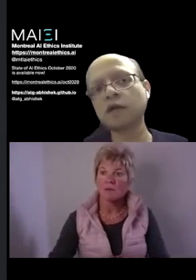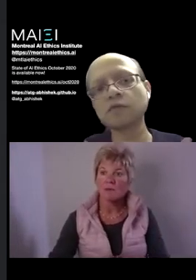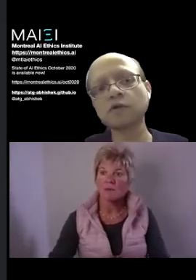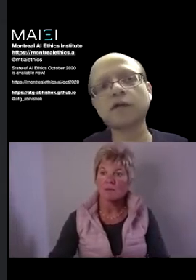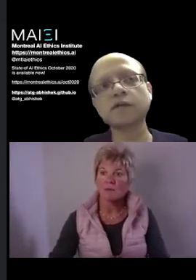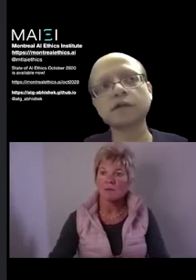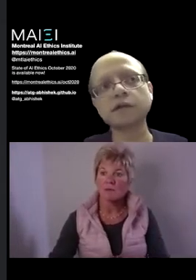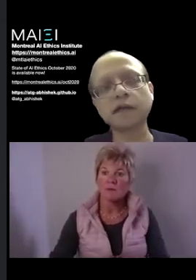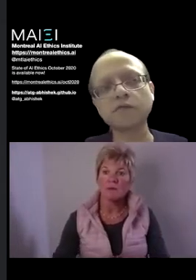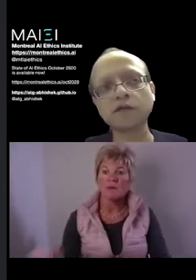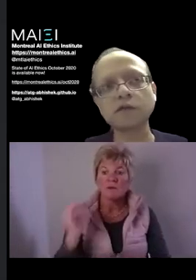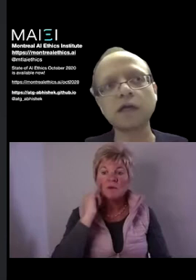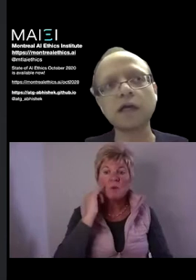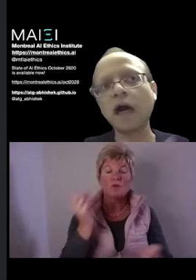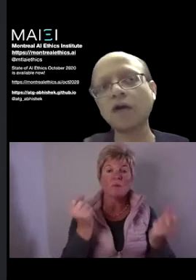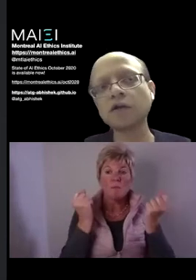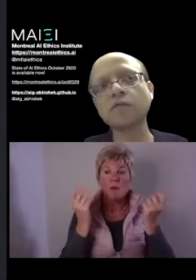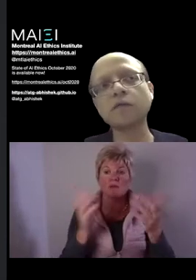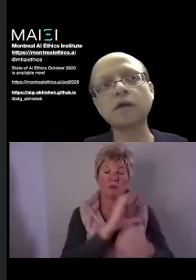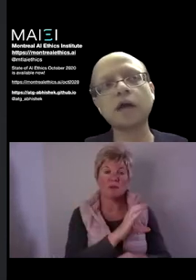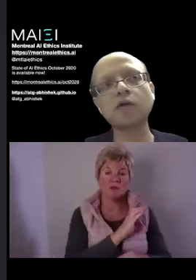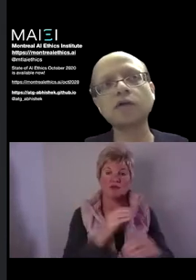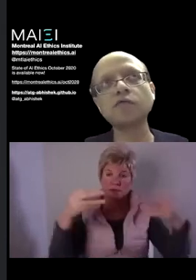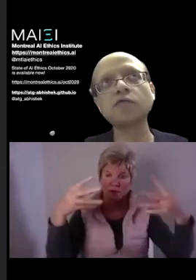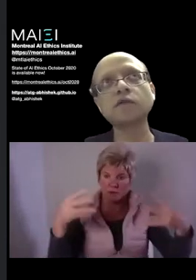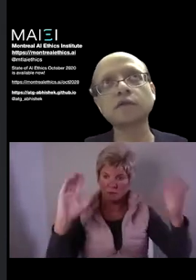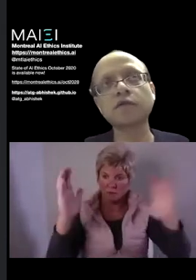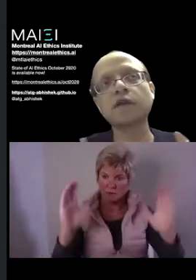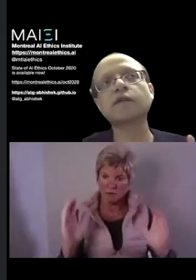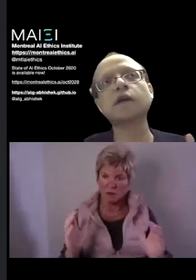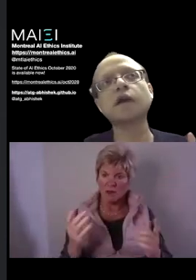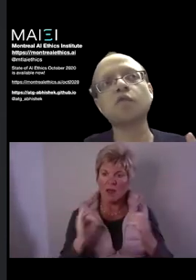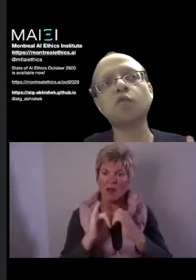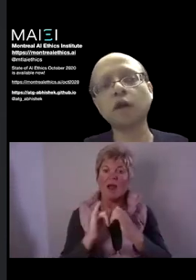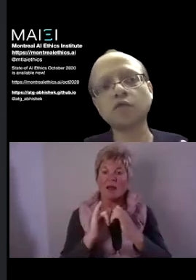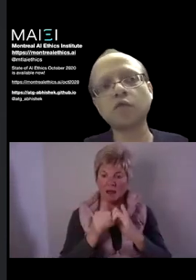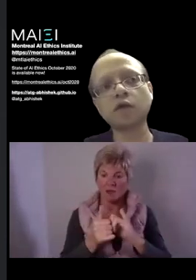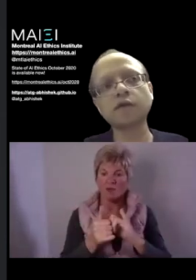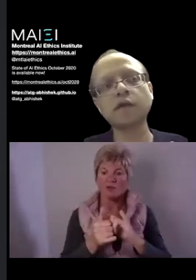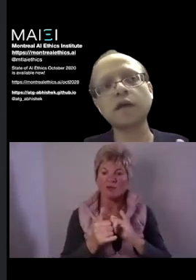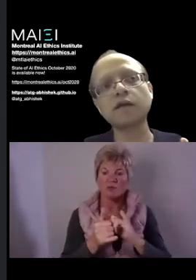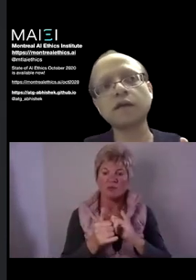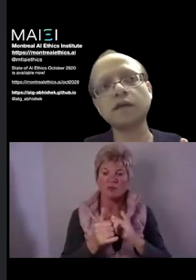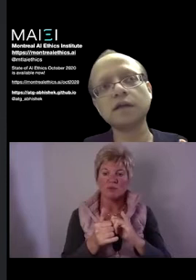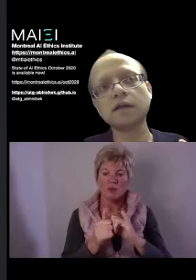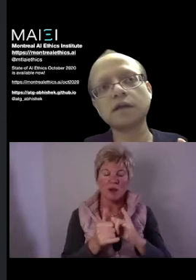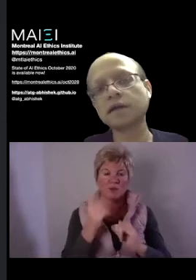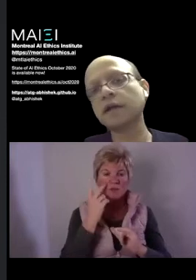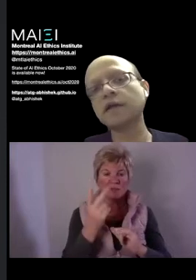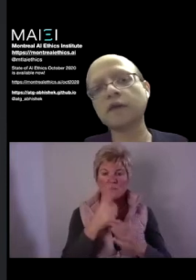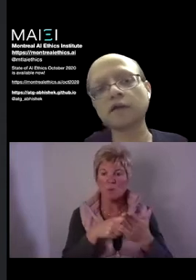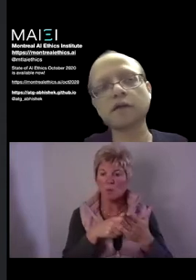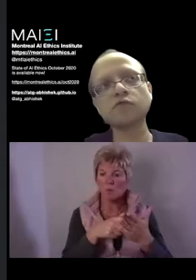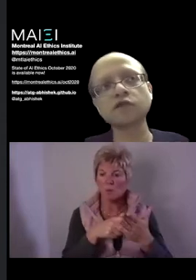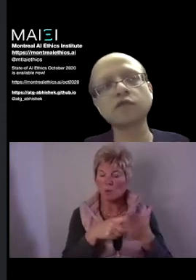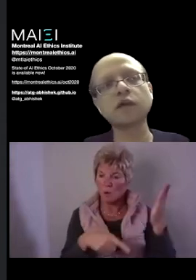there were multiple characteristics that were different? How do you surface what was the